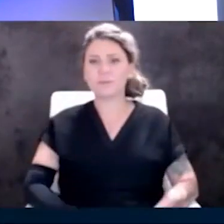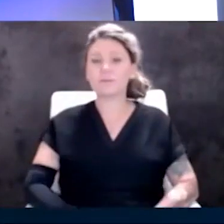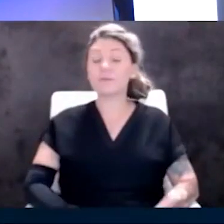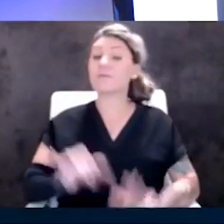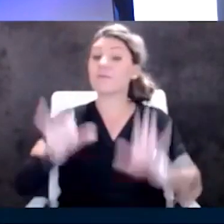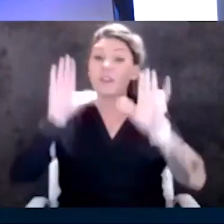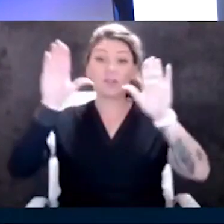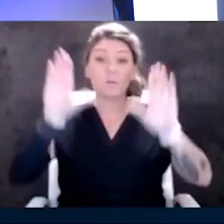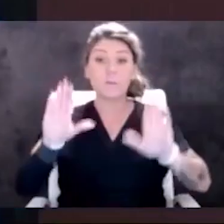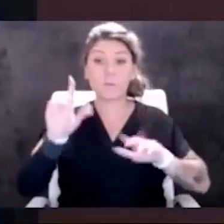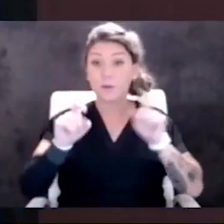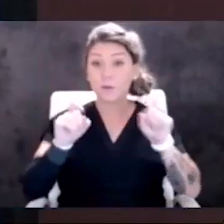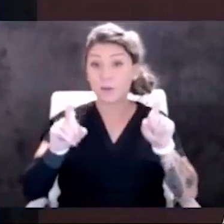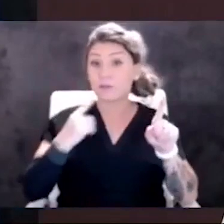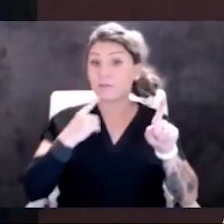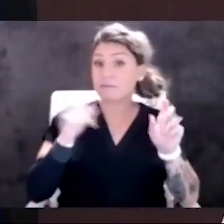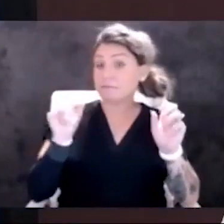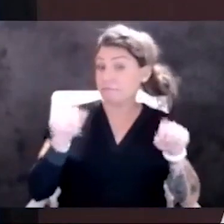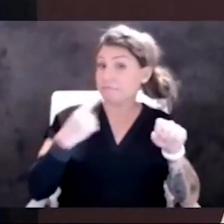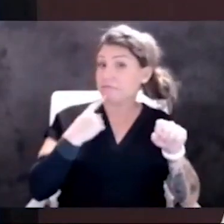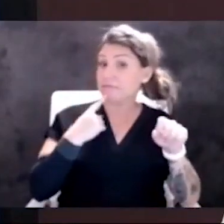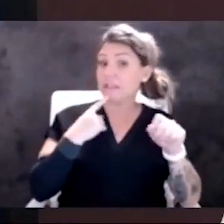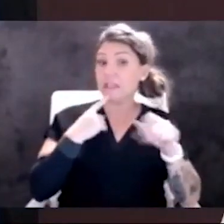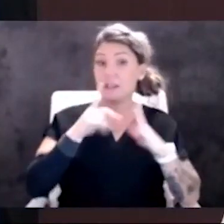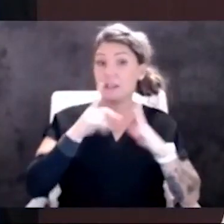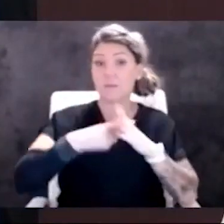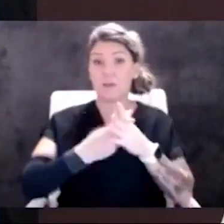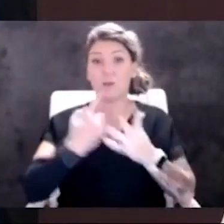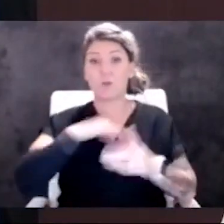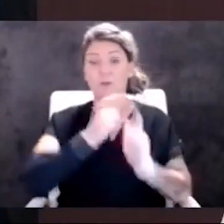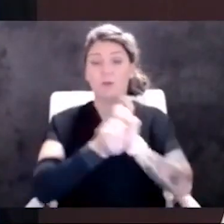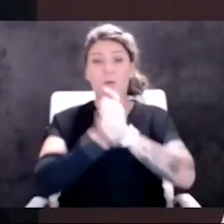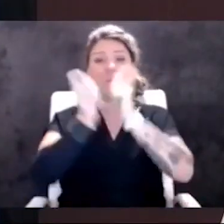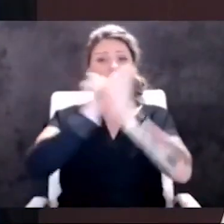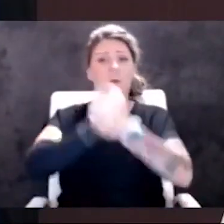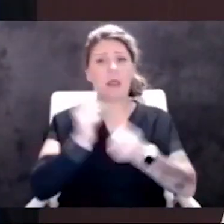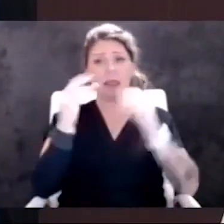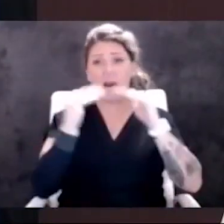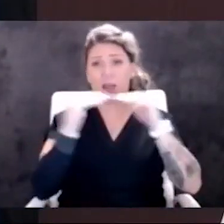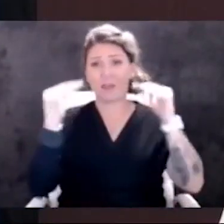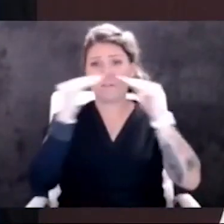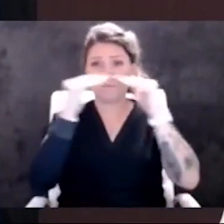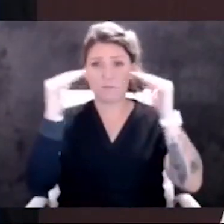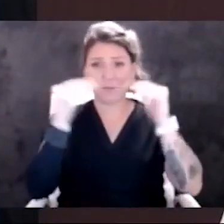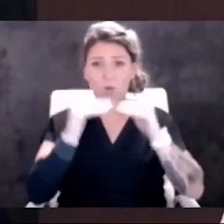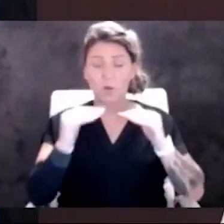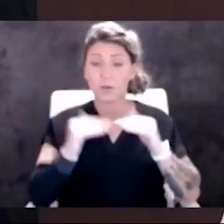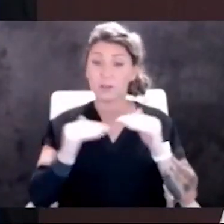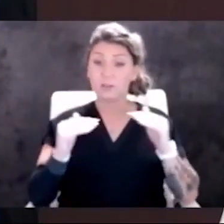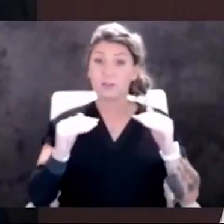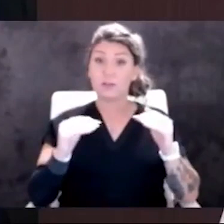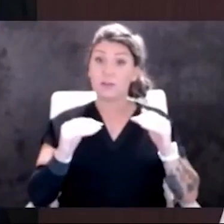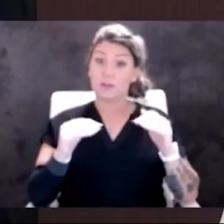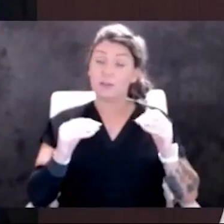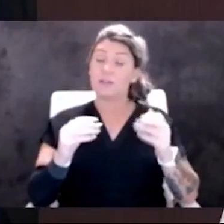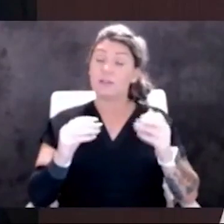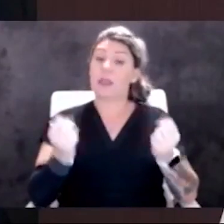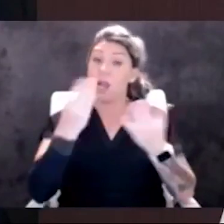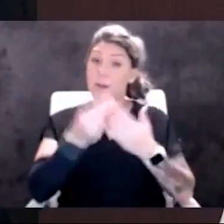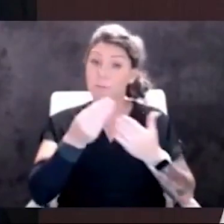what we did at the beginning of the COVID crisis. We converted a bunch of floors to COVID, and it took took a fair amount of money. And